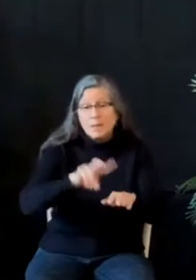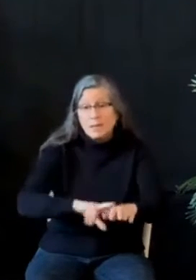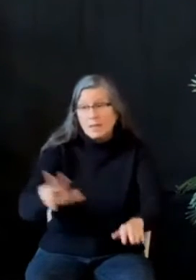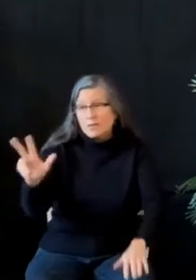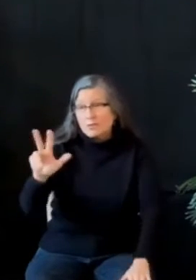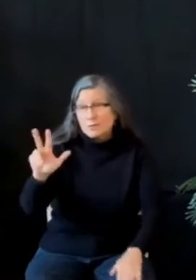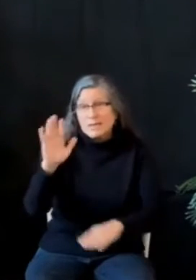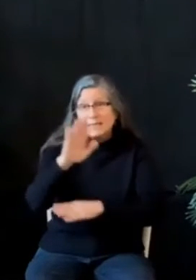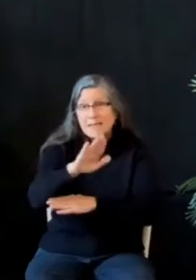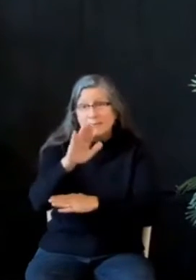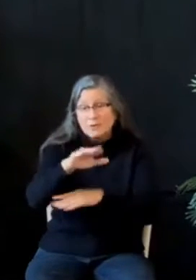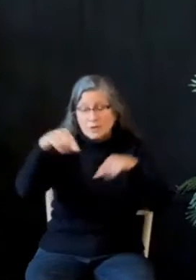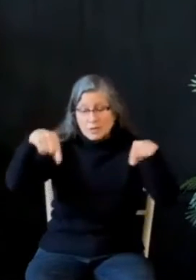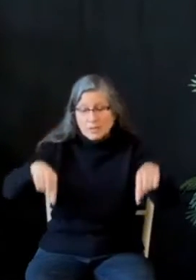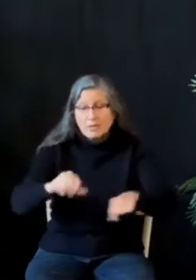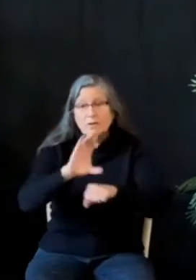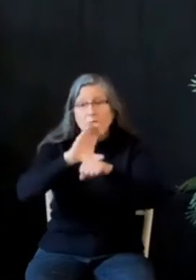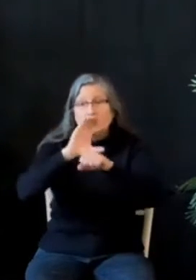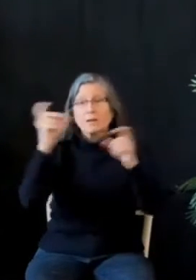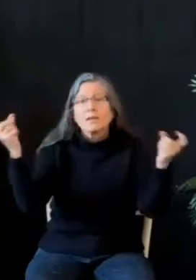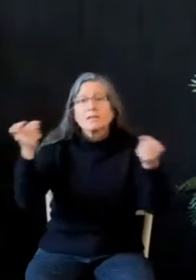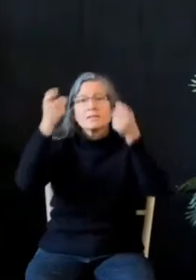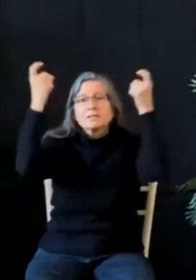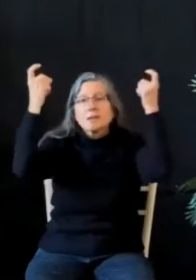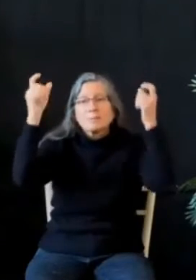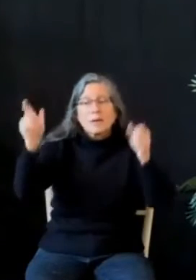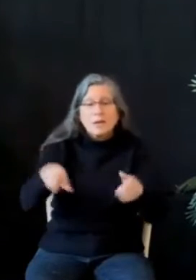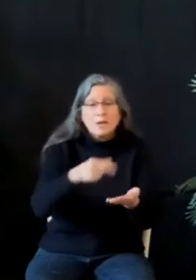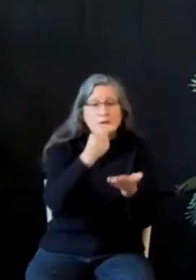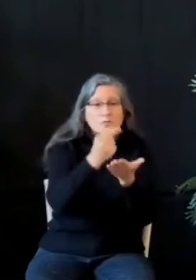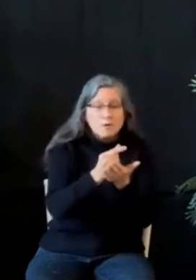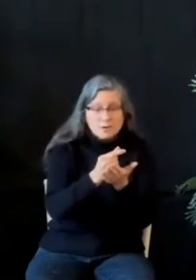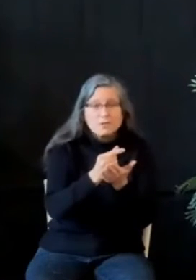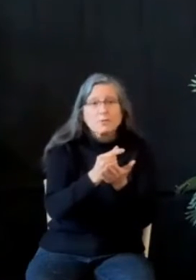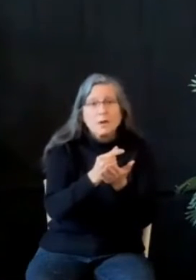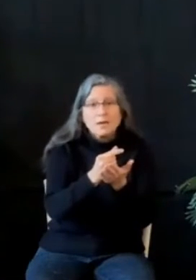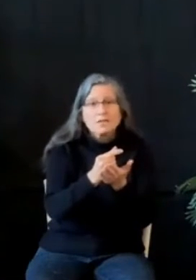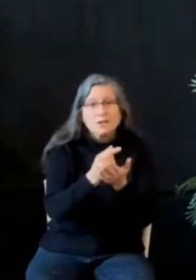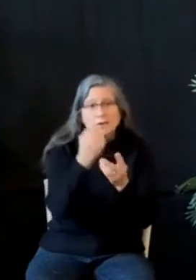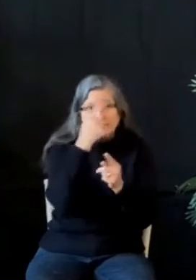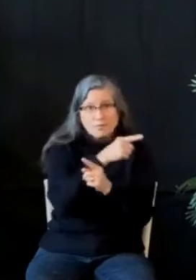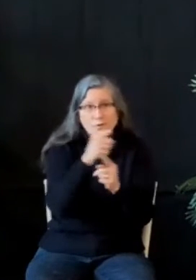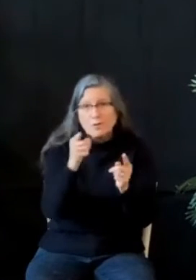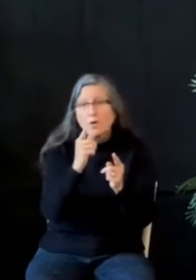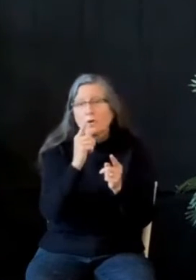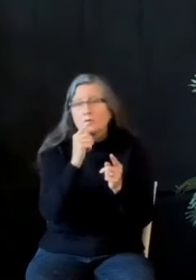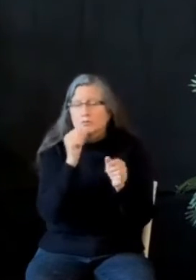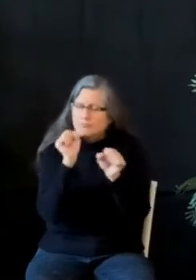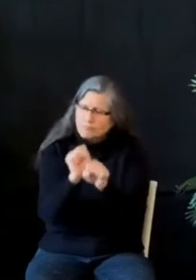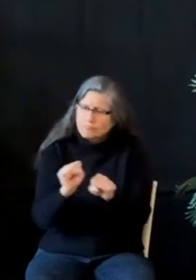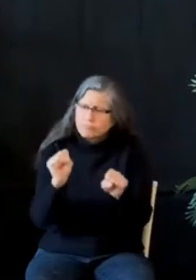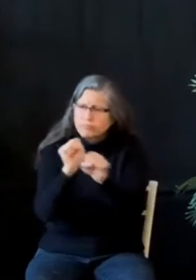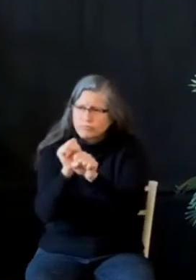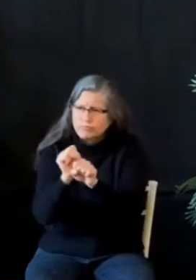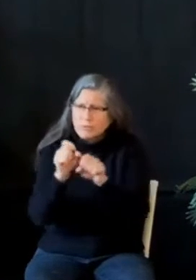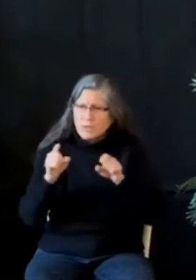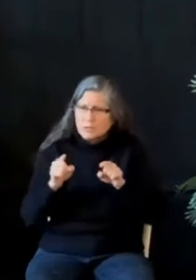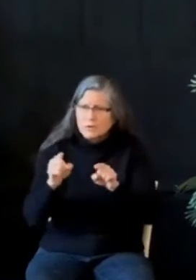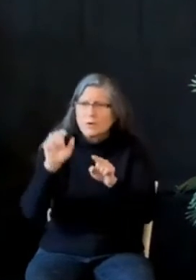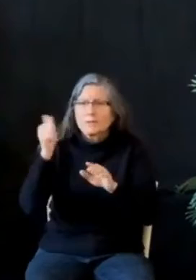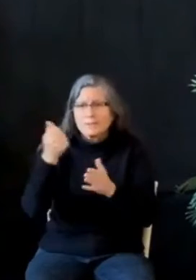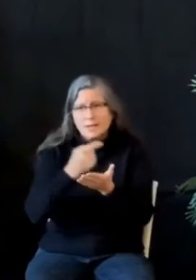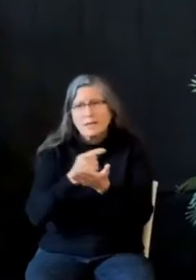p.m., right here at the church, celebrate the graduation of the men who worked so hard to get through this whole